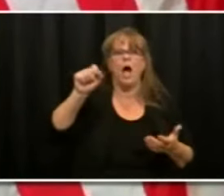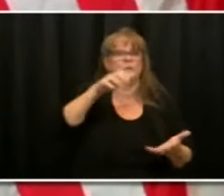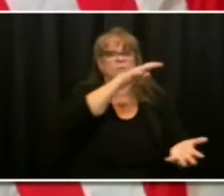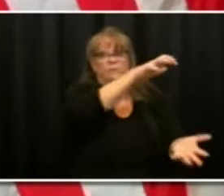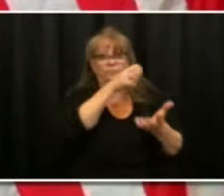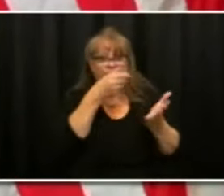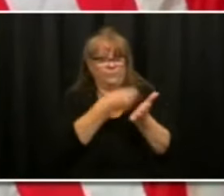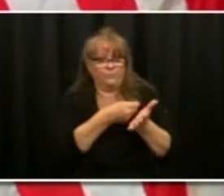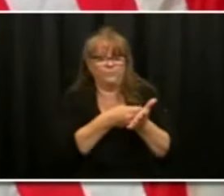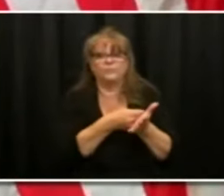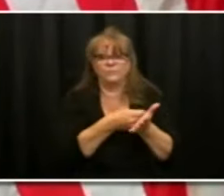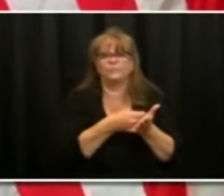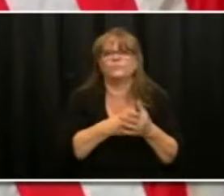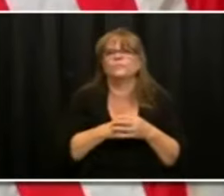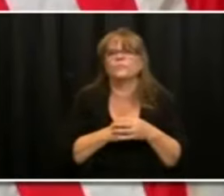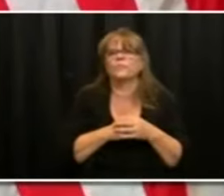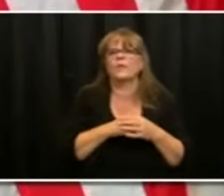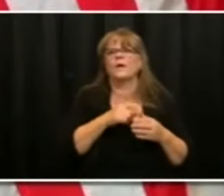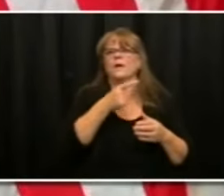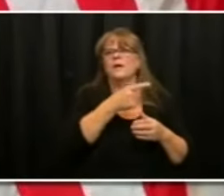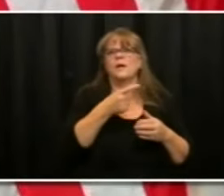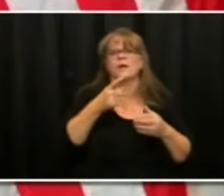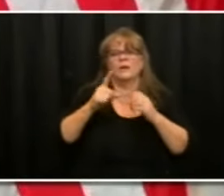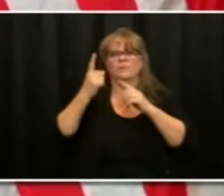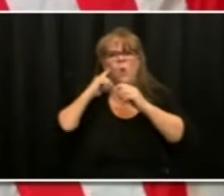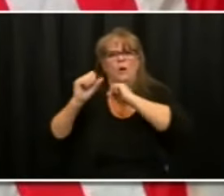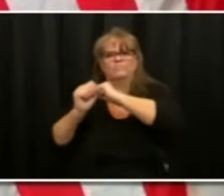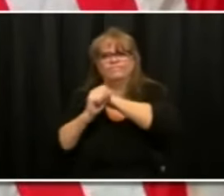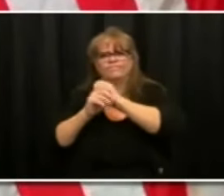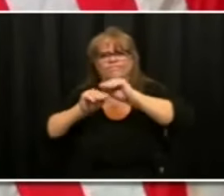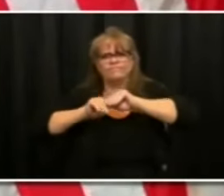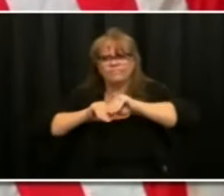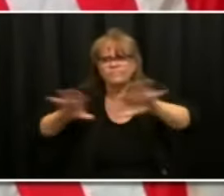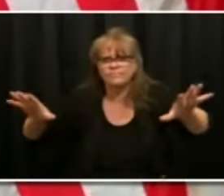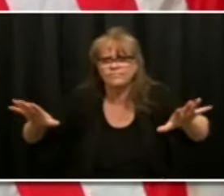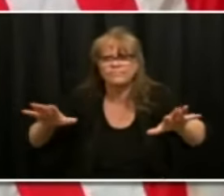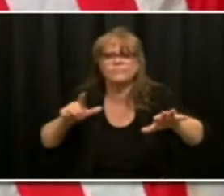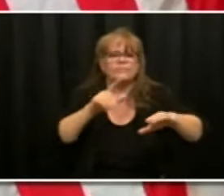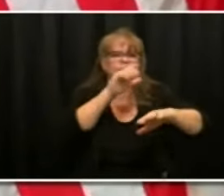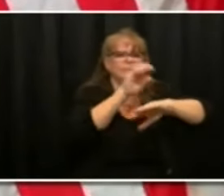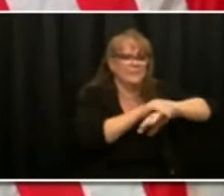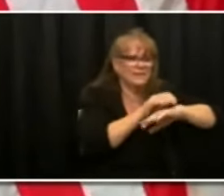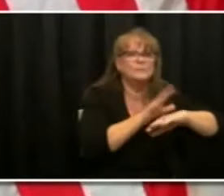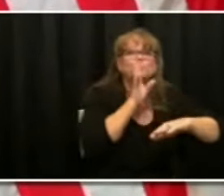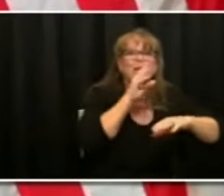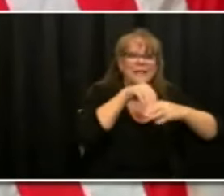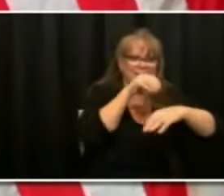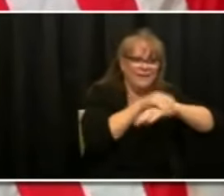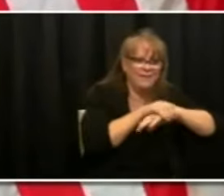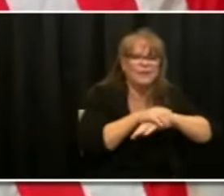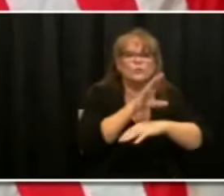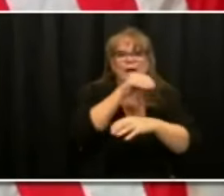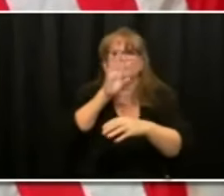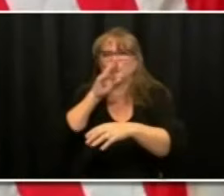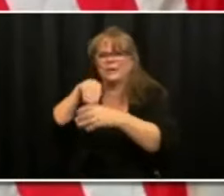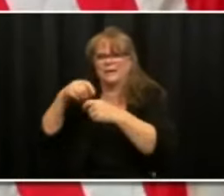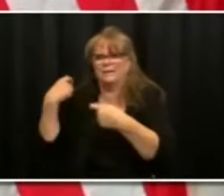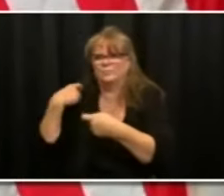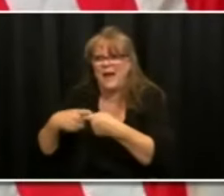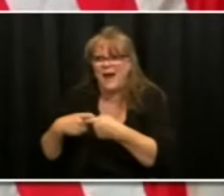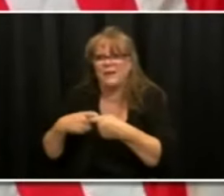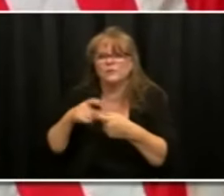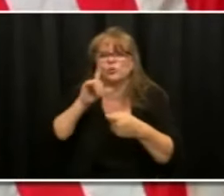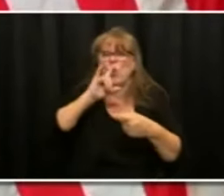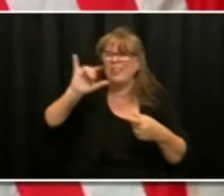English, and it's also Échale ganas in Español. This campaign emphasizes the importance of Coloradans wearing